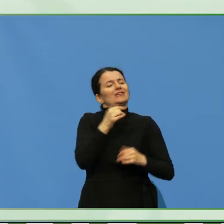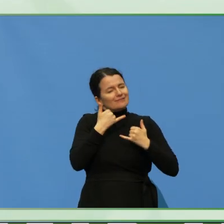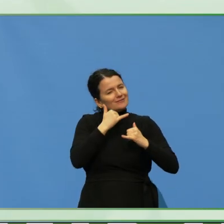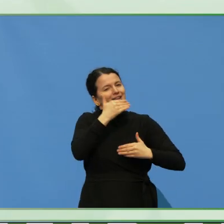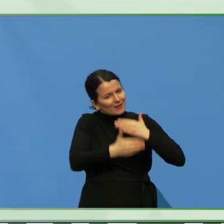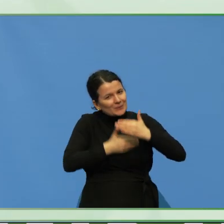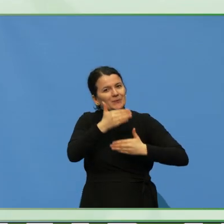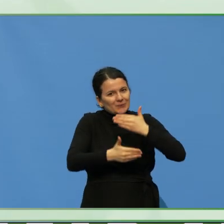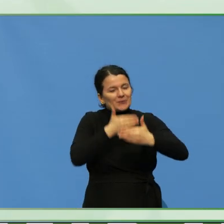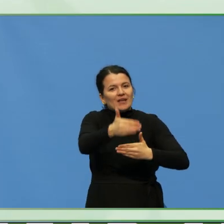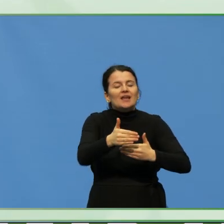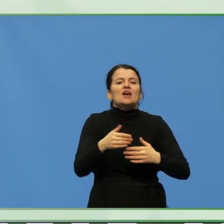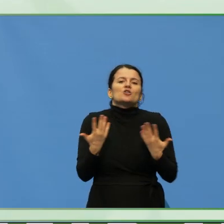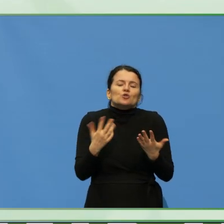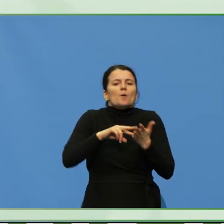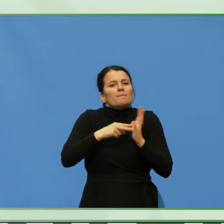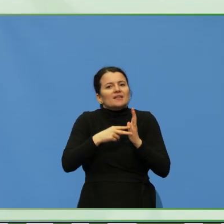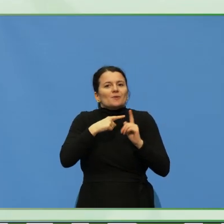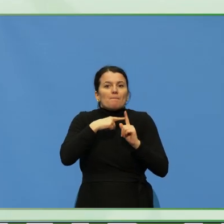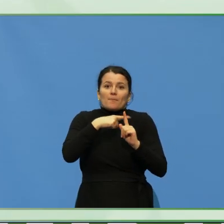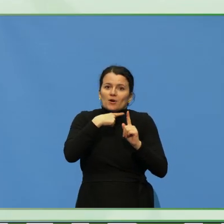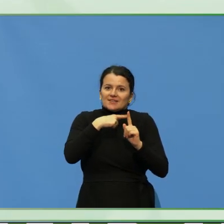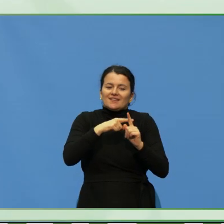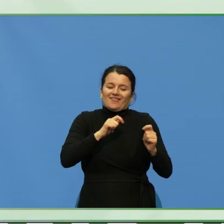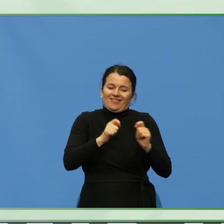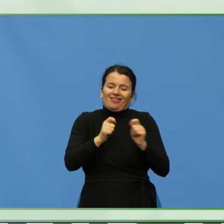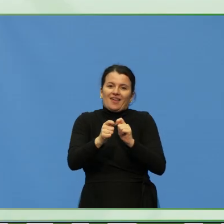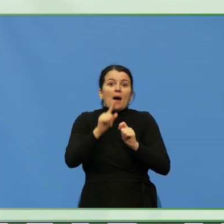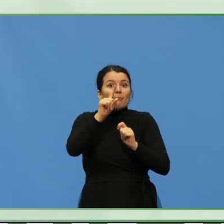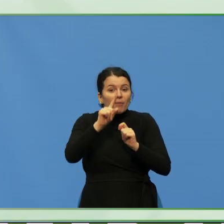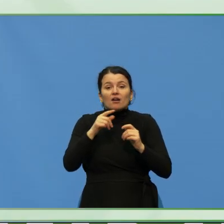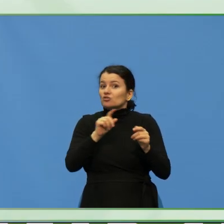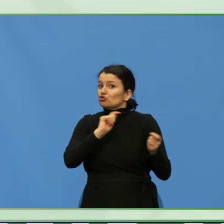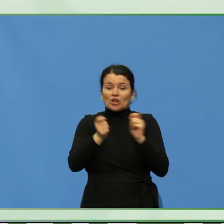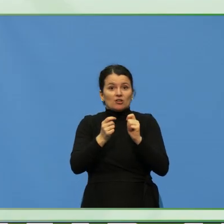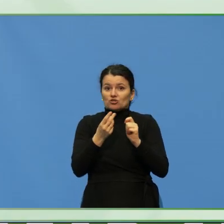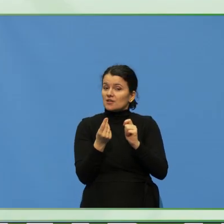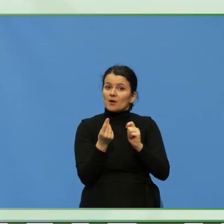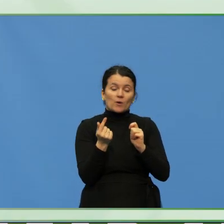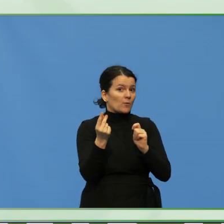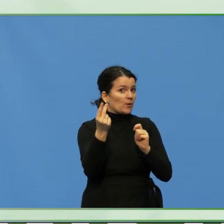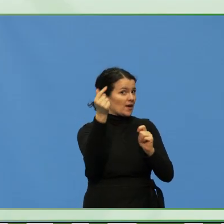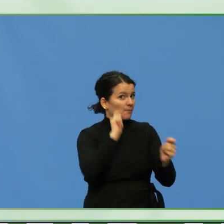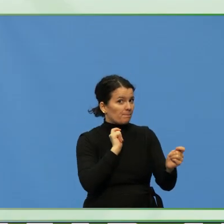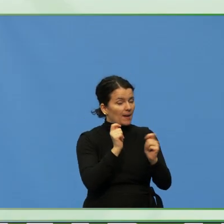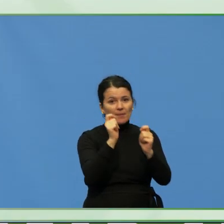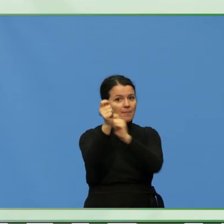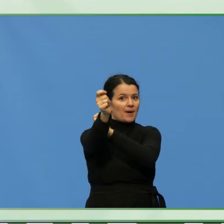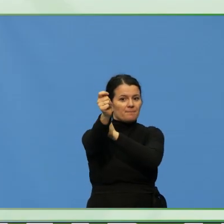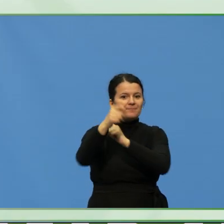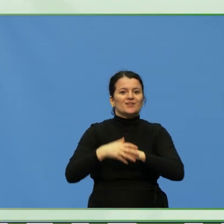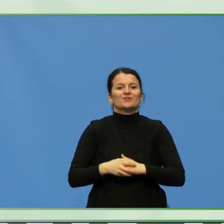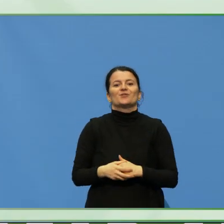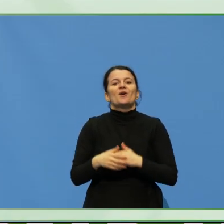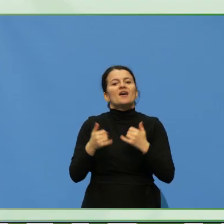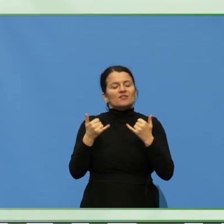good news is that AI is moving very quickly. And so as we now have this muscle, again, a system, an operation to how to